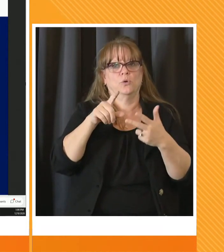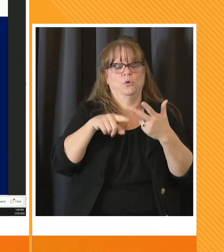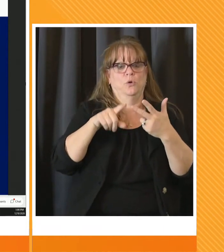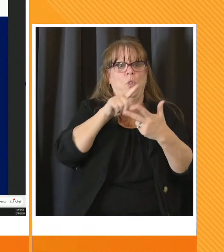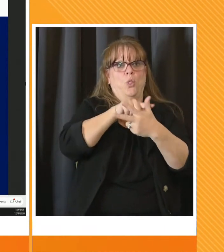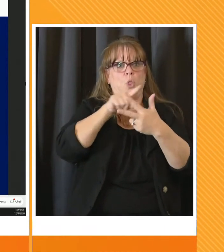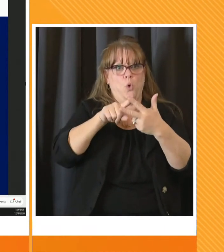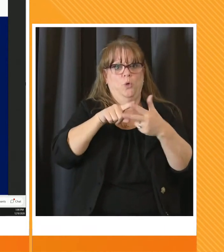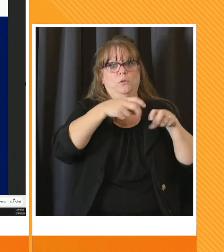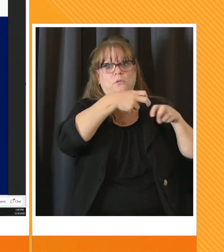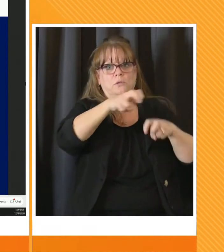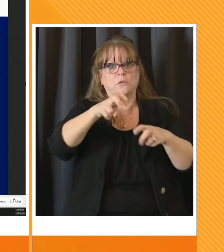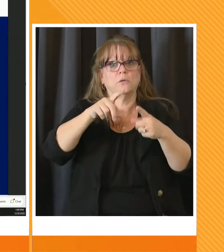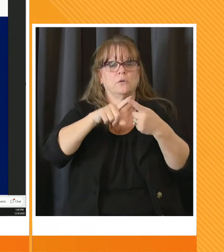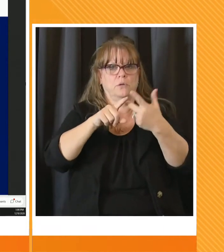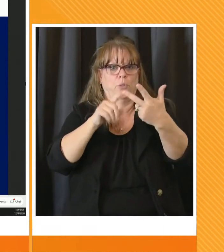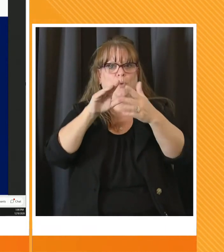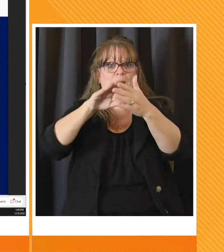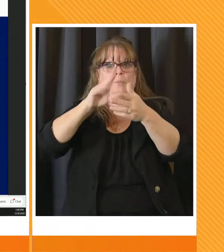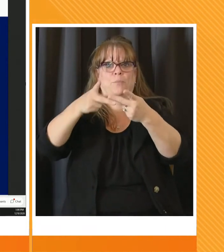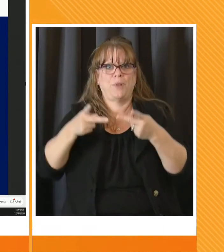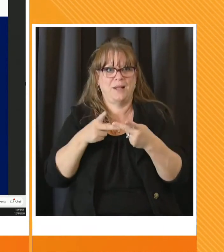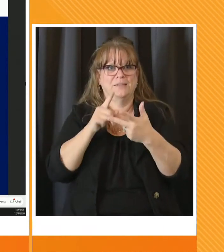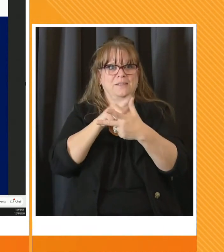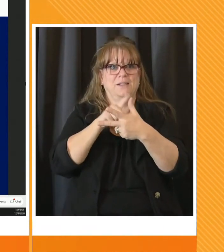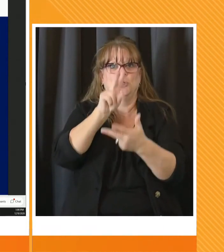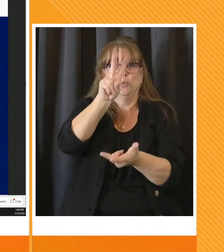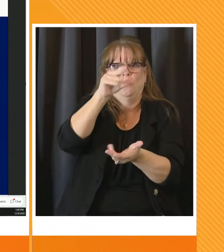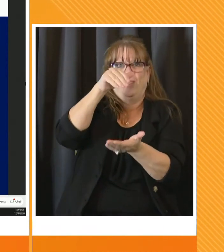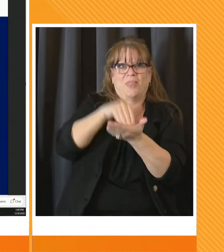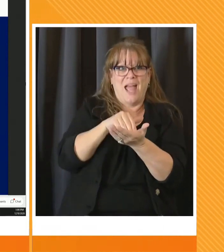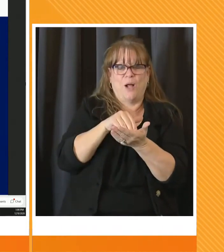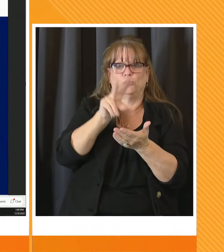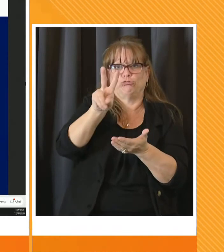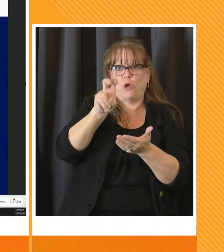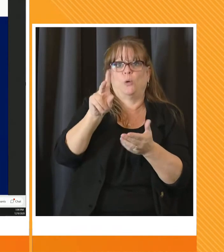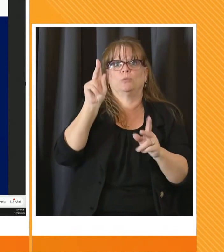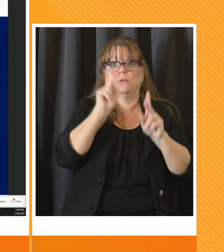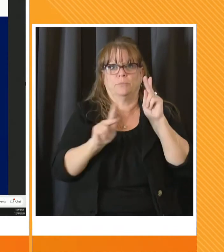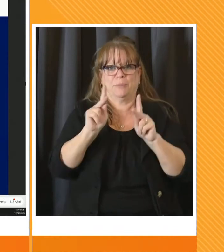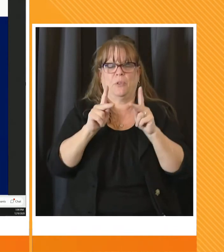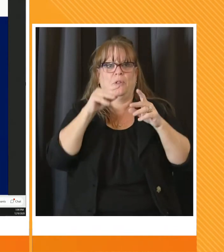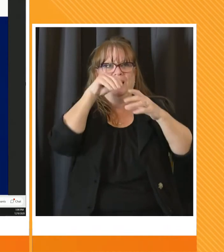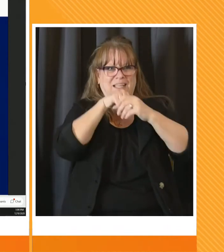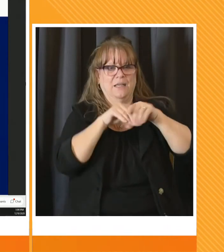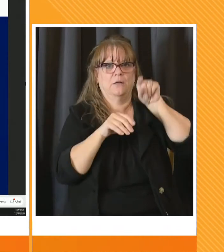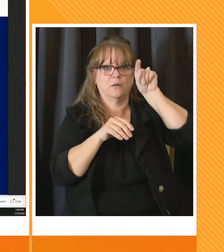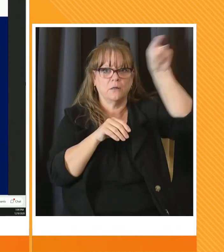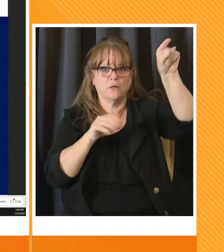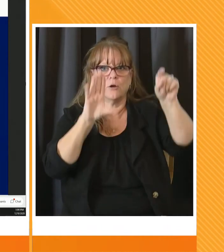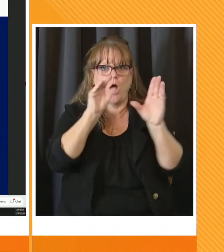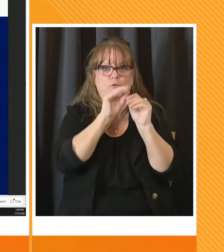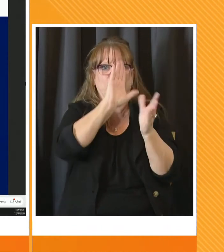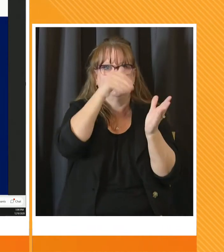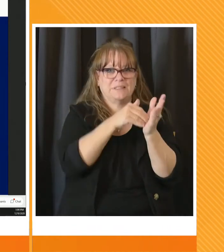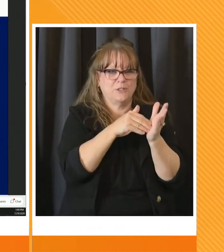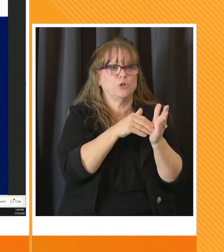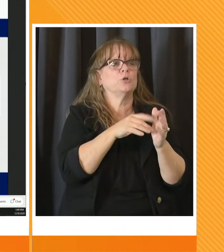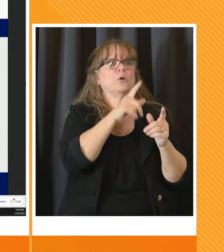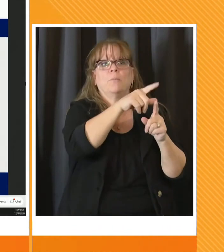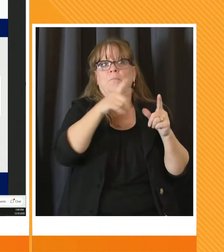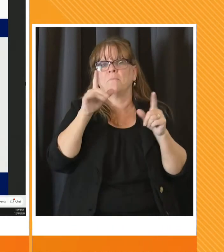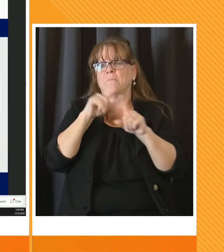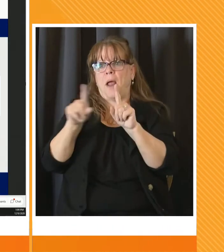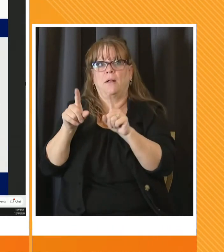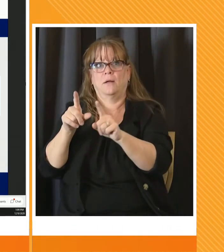state that would allow our hospitals to internal ICU capacity to serve those who needed it most.